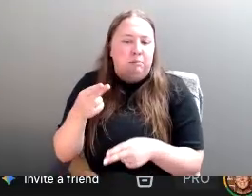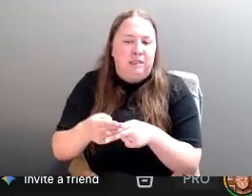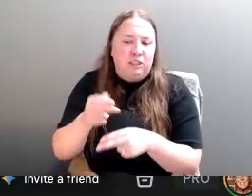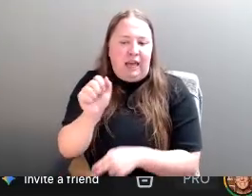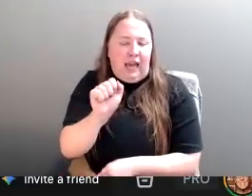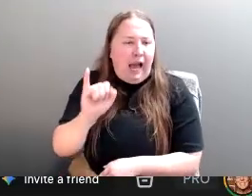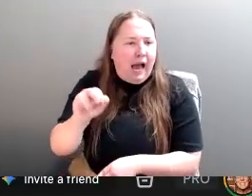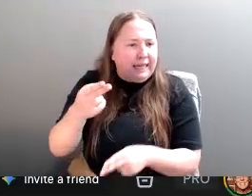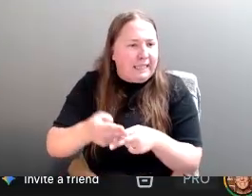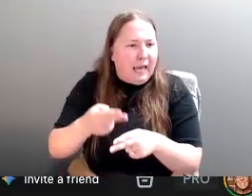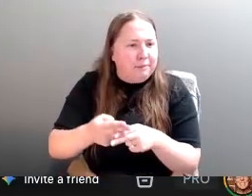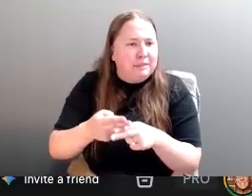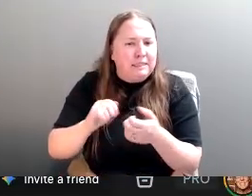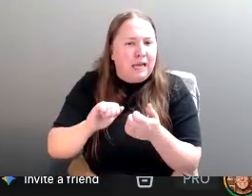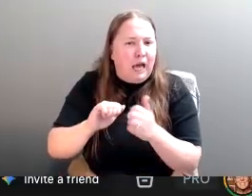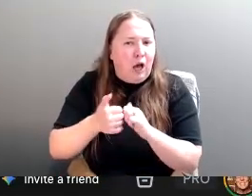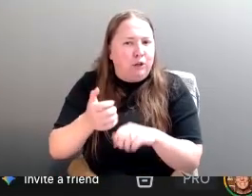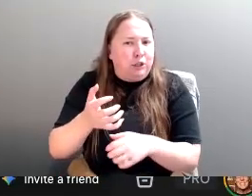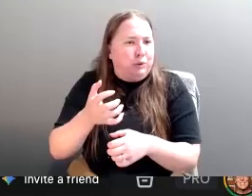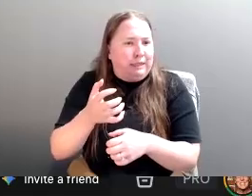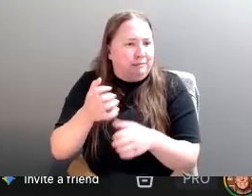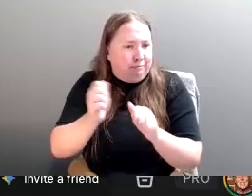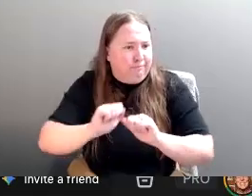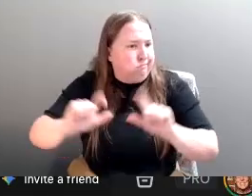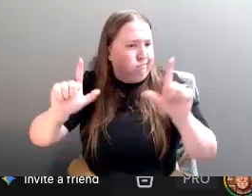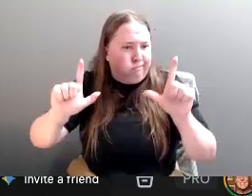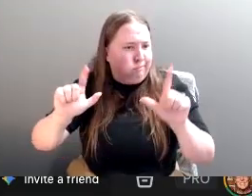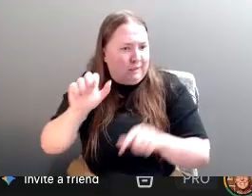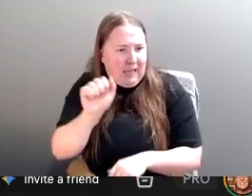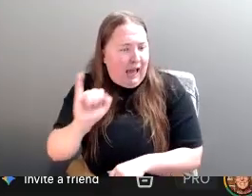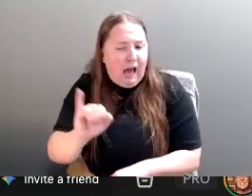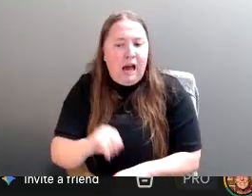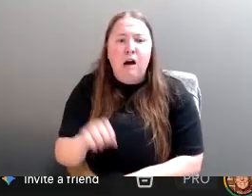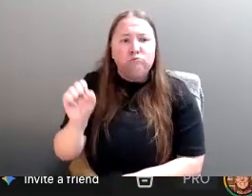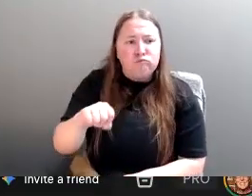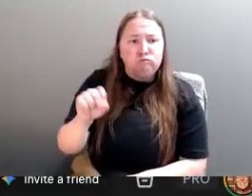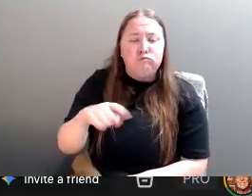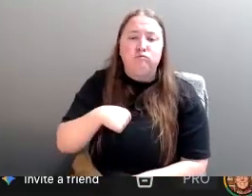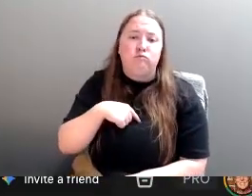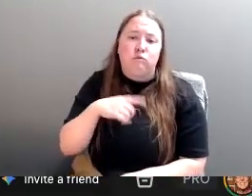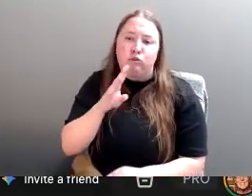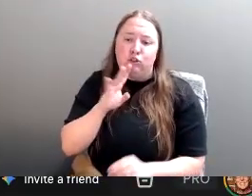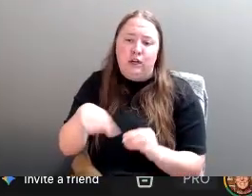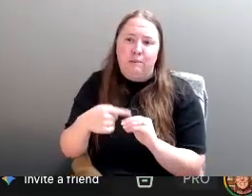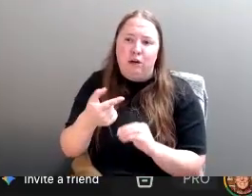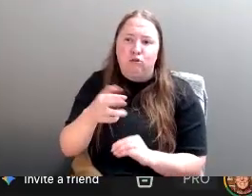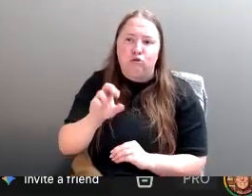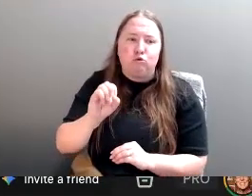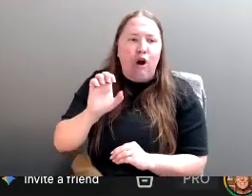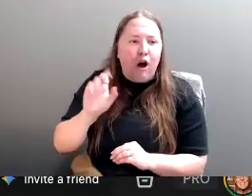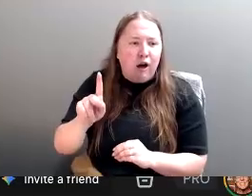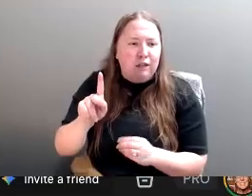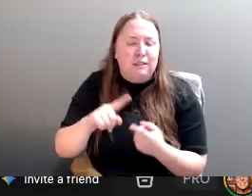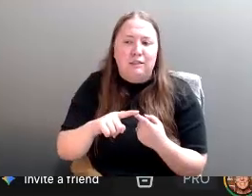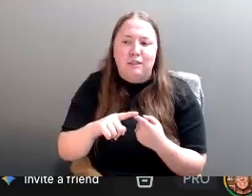names. How do you get to them? Oh yeah, so we were talking about Grok. We're talking like